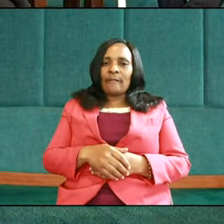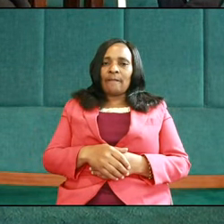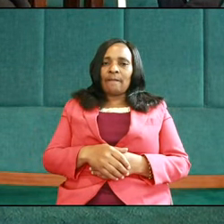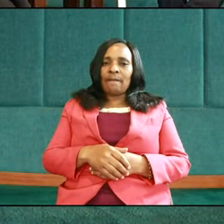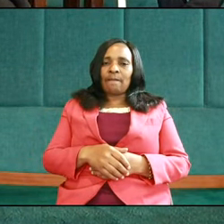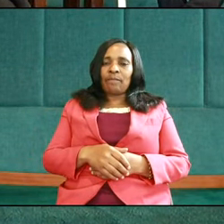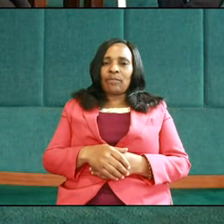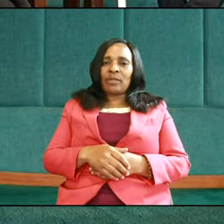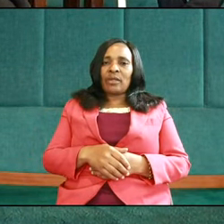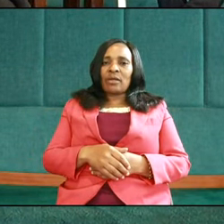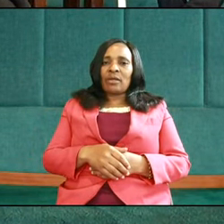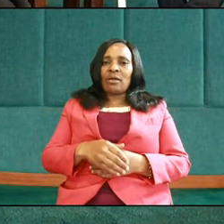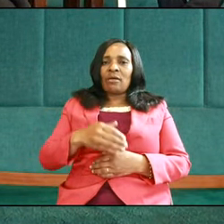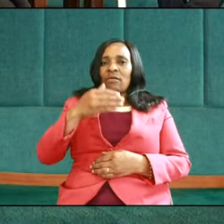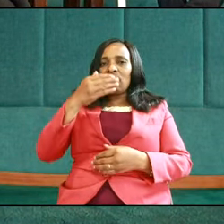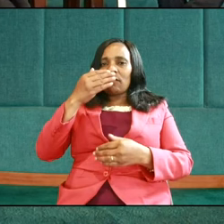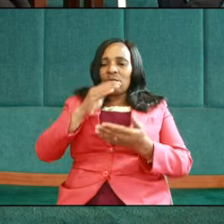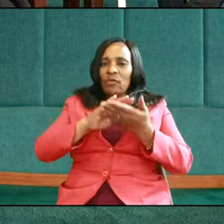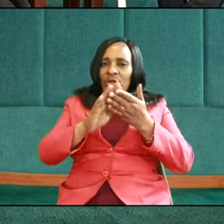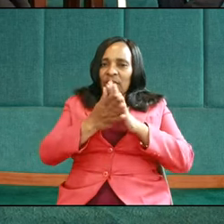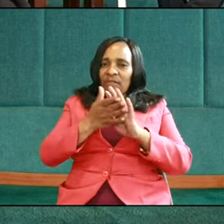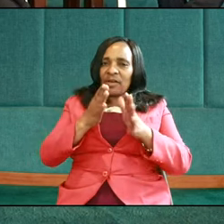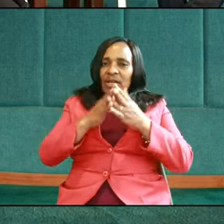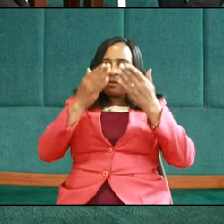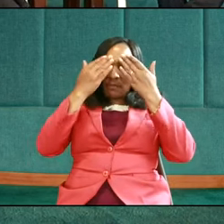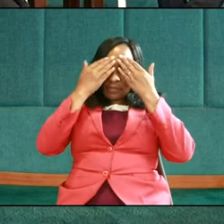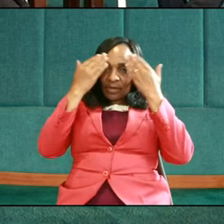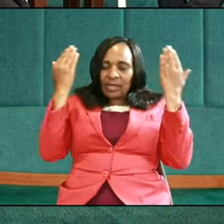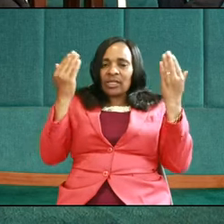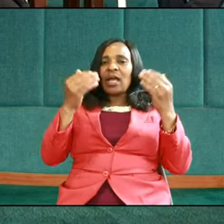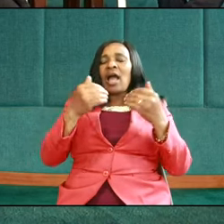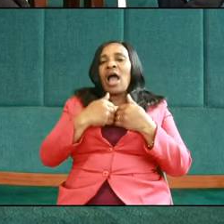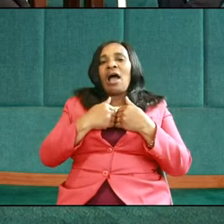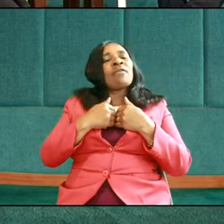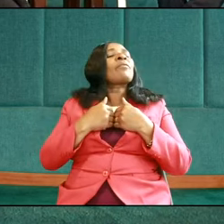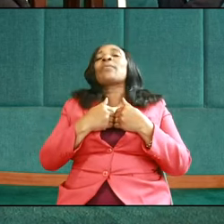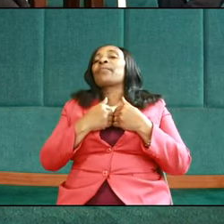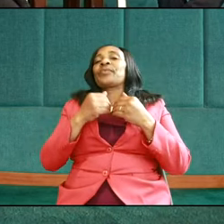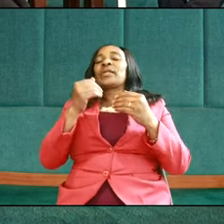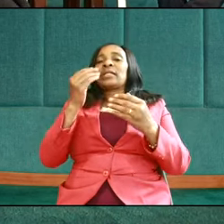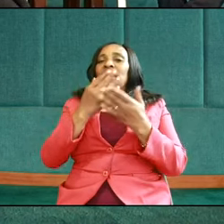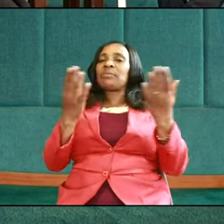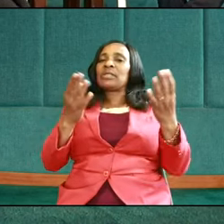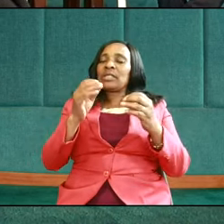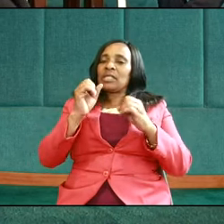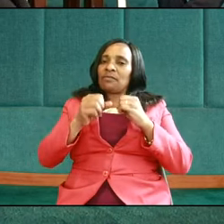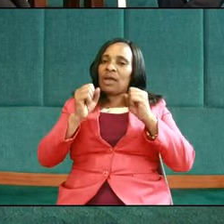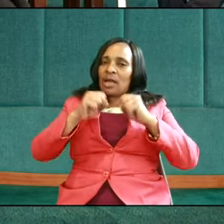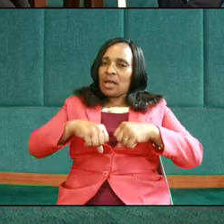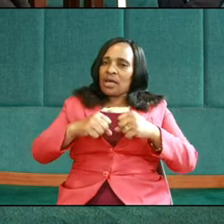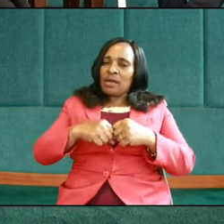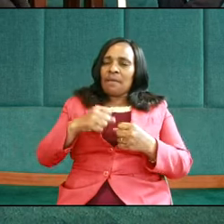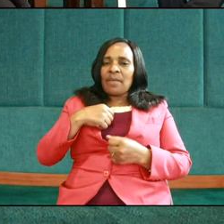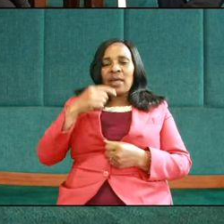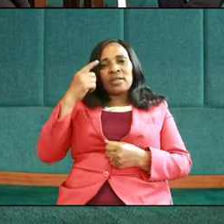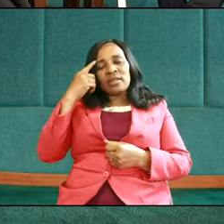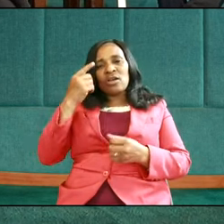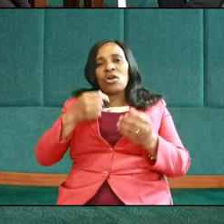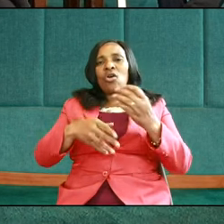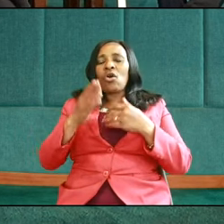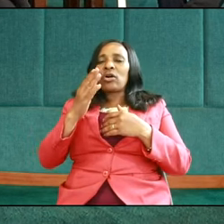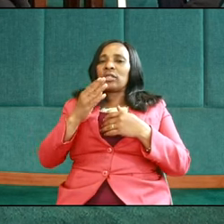Forgive and forget. I do have a kind, you said you agreed with that? Yeah. Okay. I think God